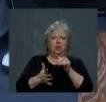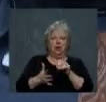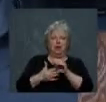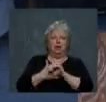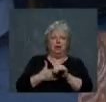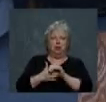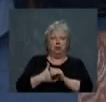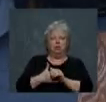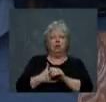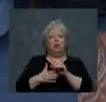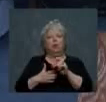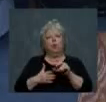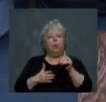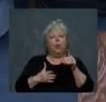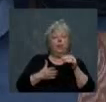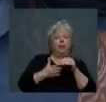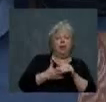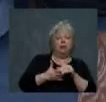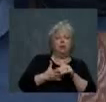$13,780, or